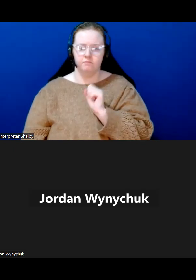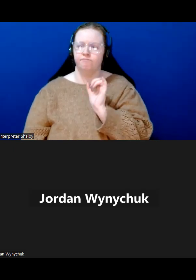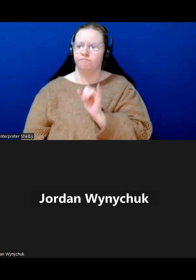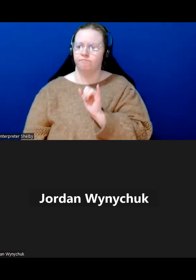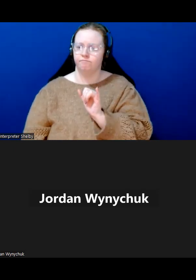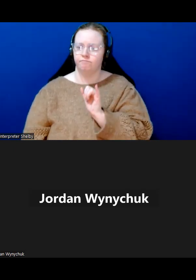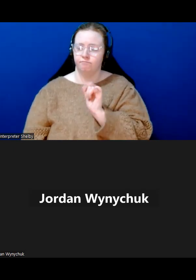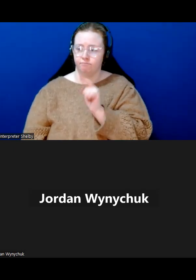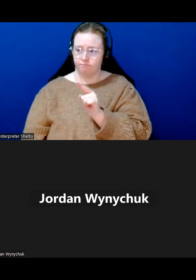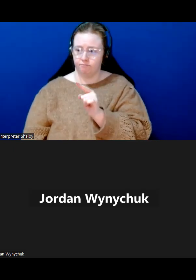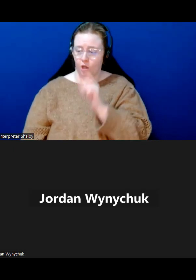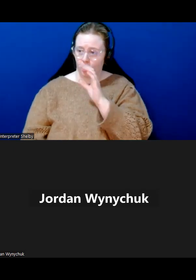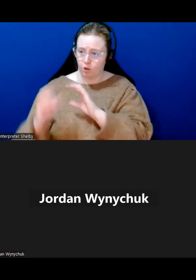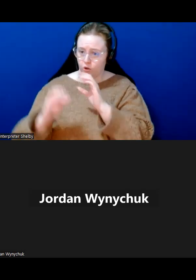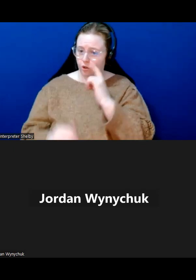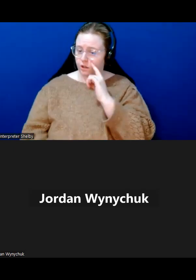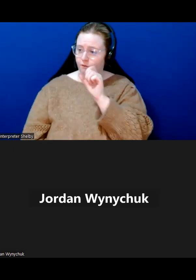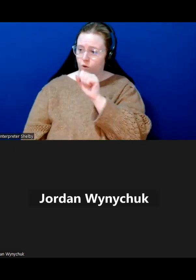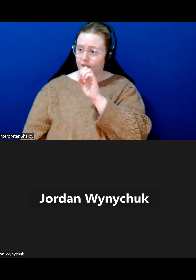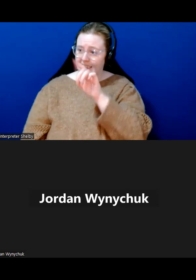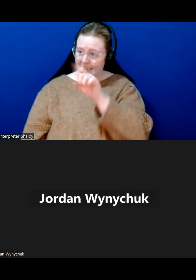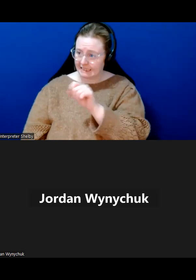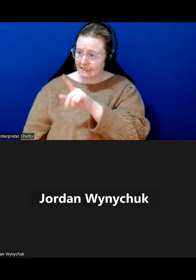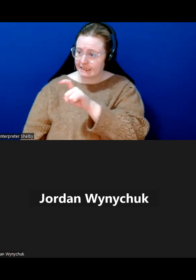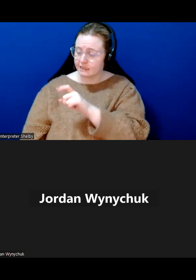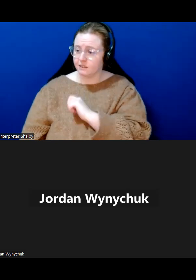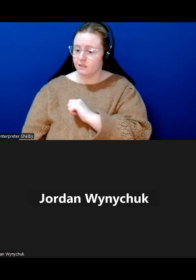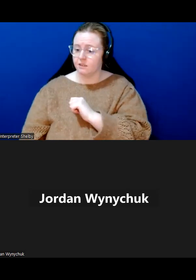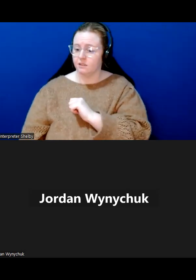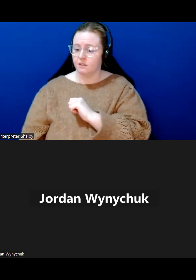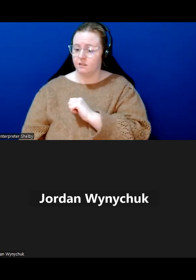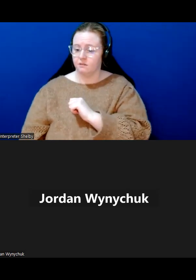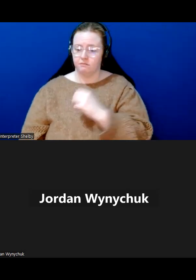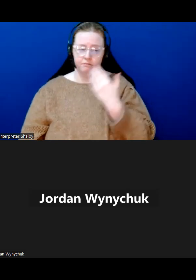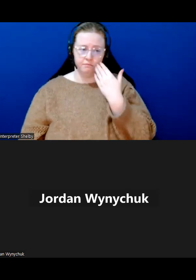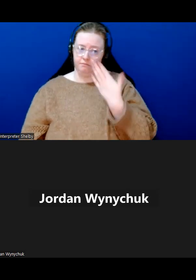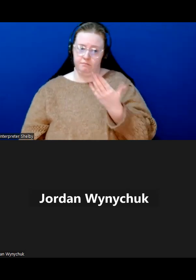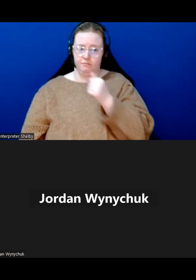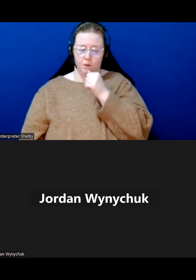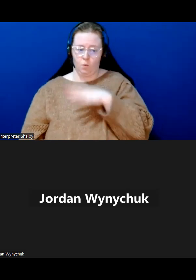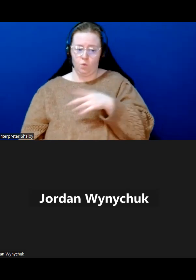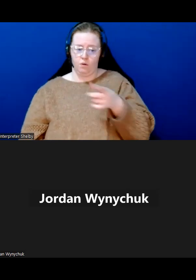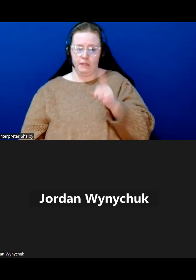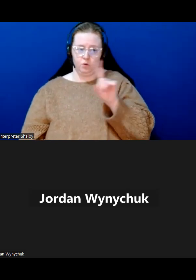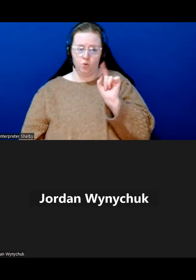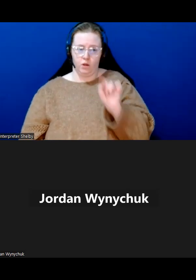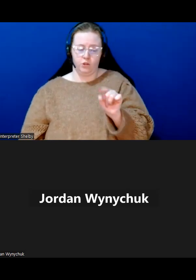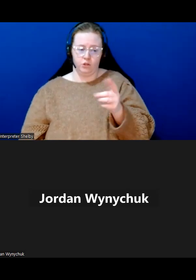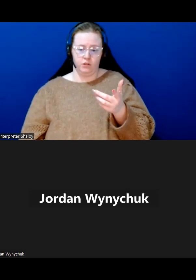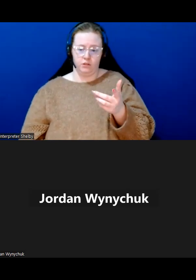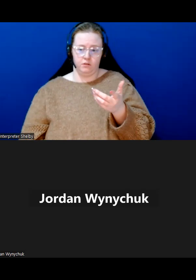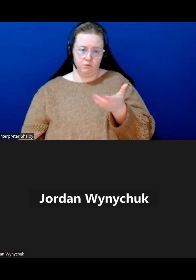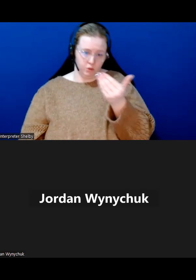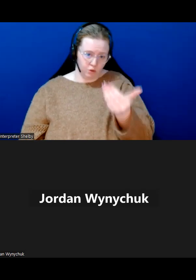Are you looking for seeds in Elmville? I don't know, this is a lady, if she wants to open up